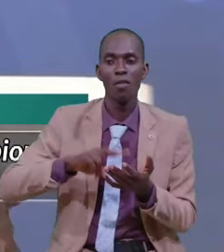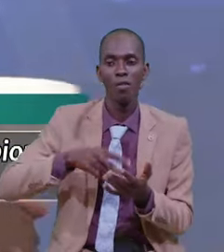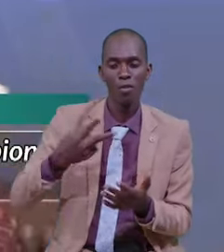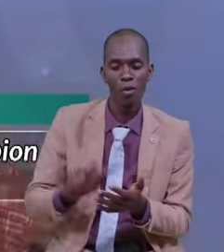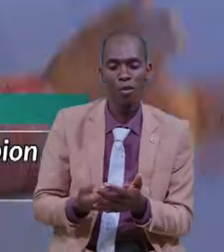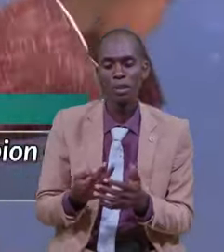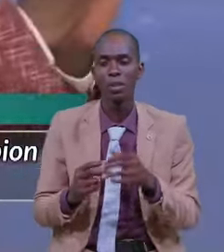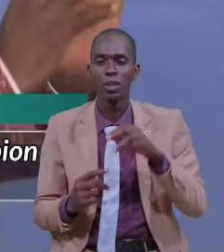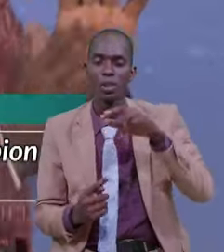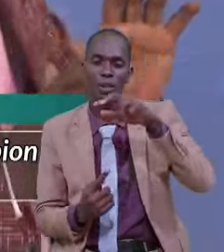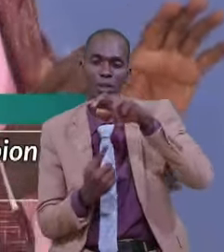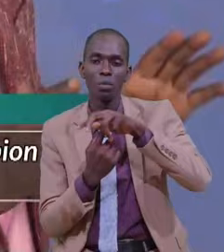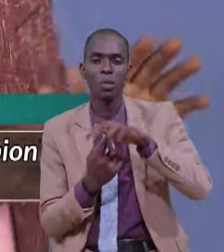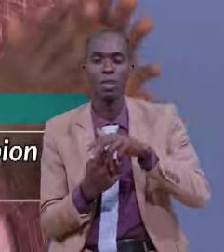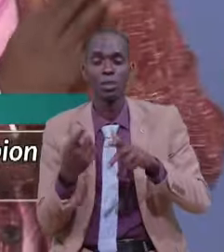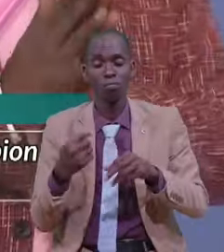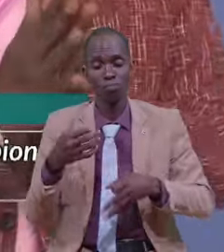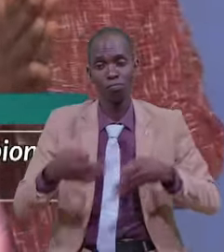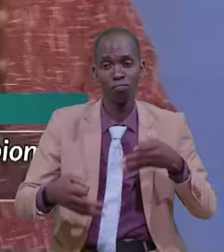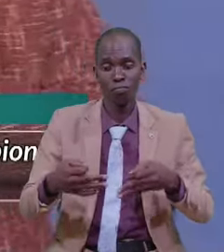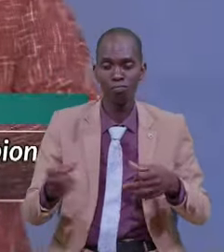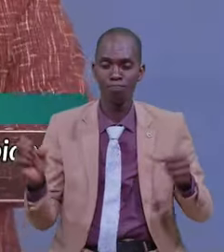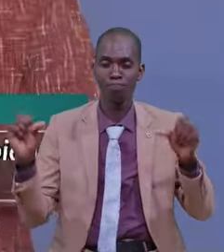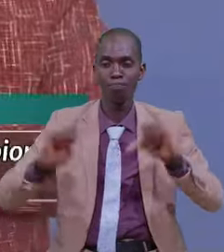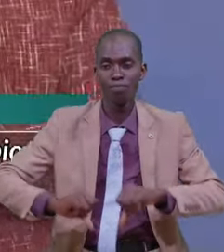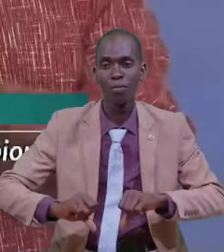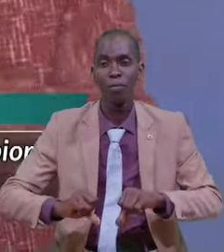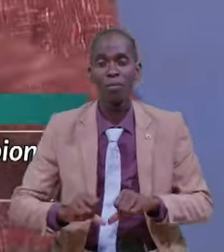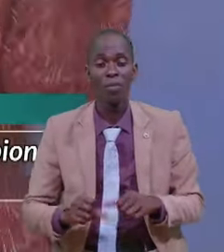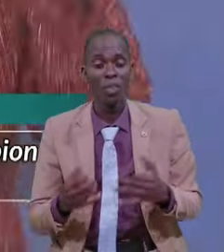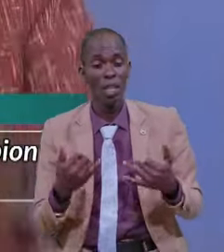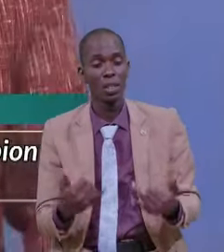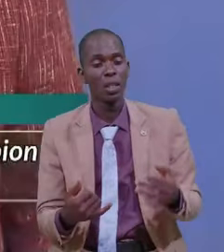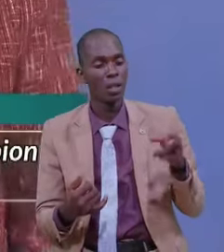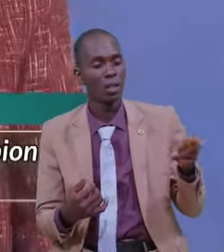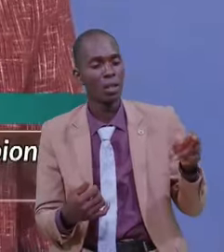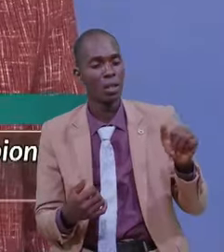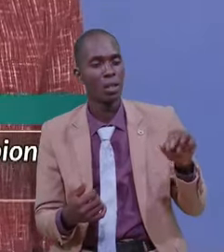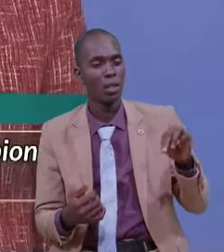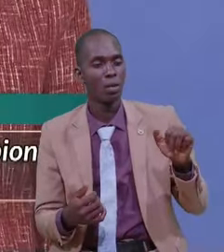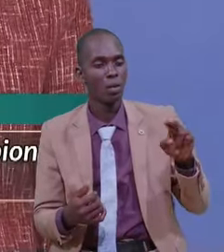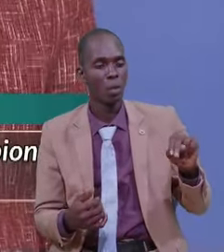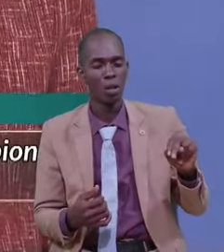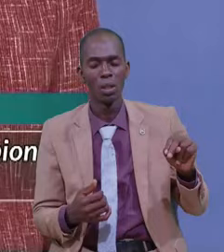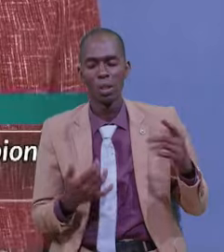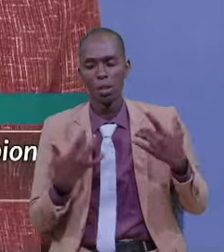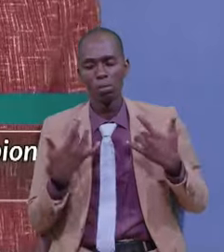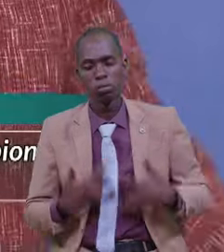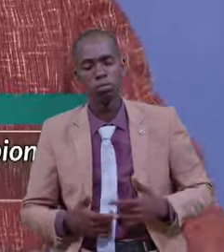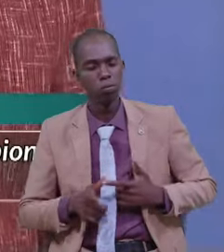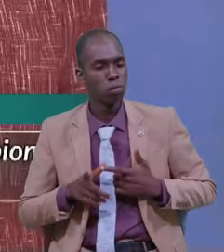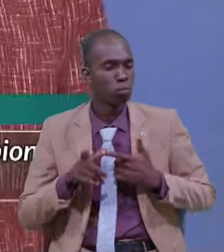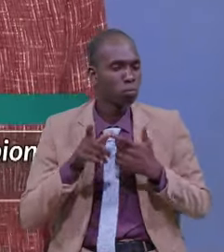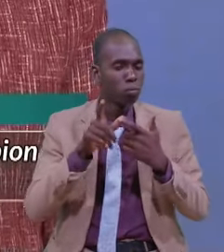champion. The condemnation. Now, Haman rushed back home. And